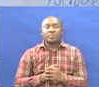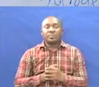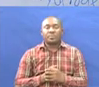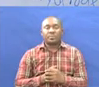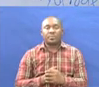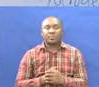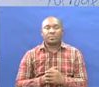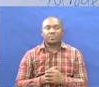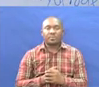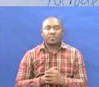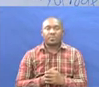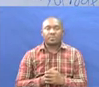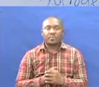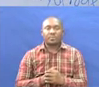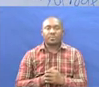This is the diagram.